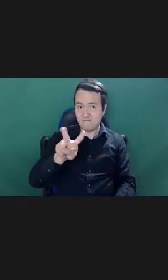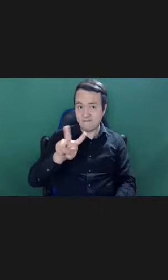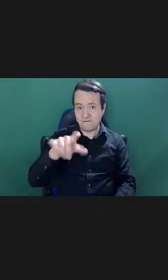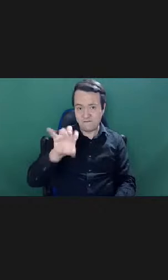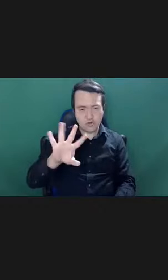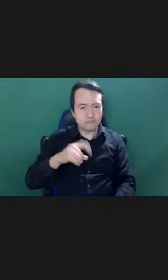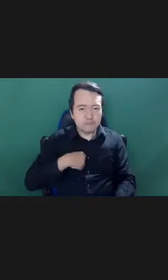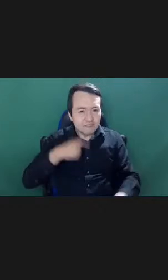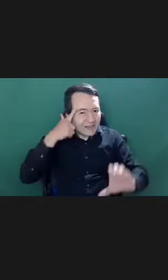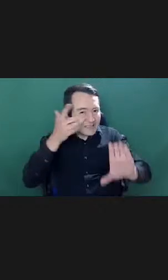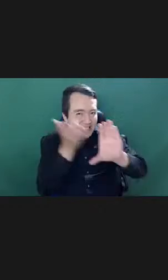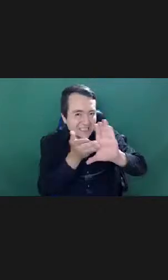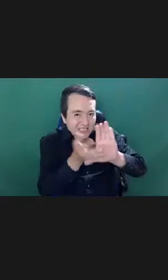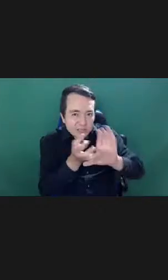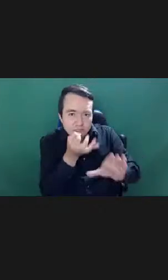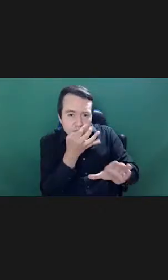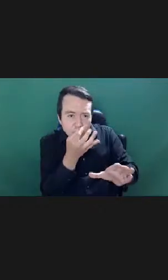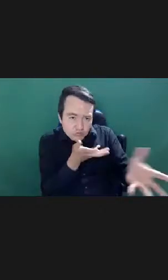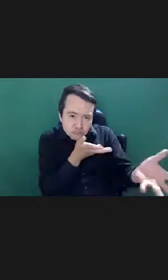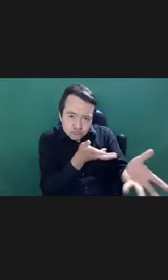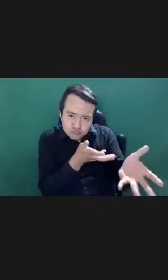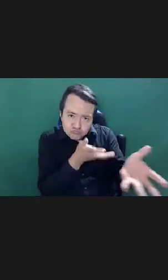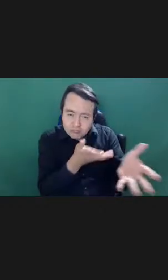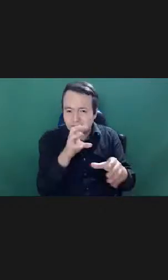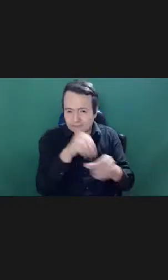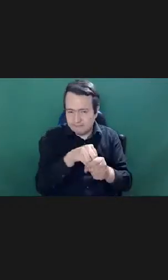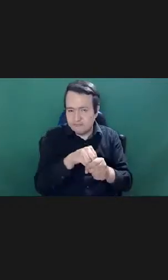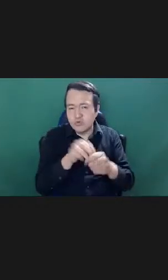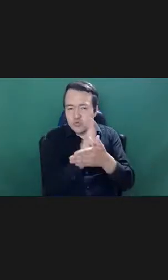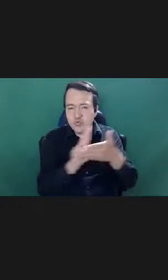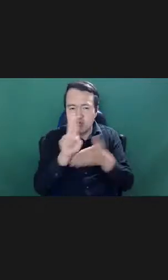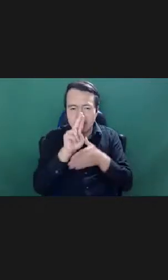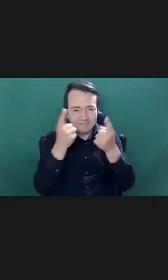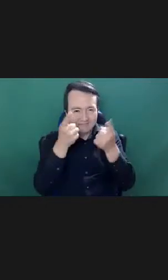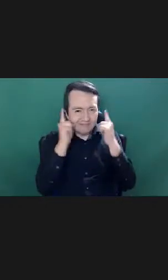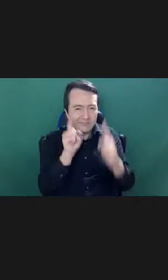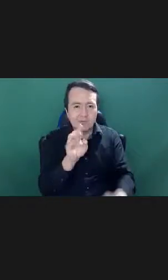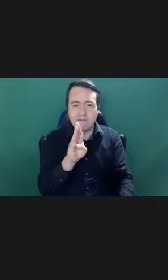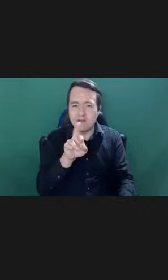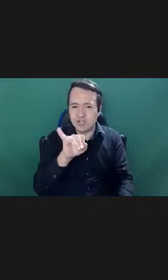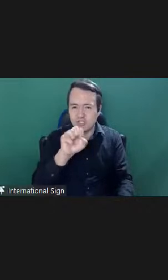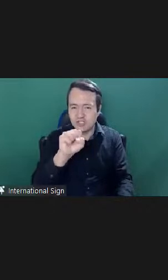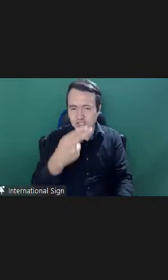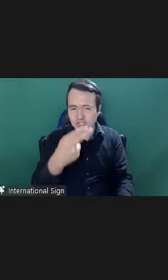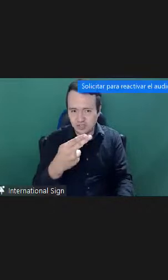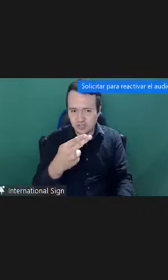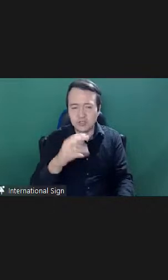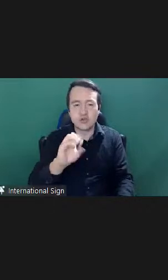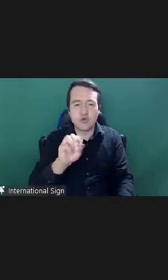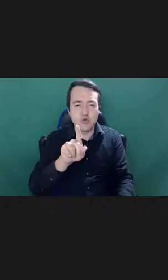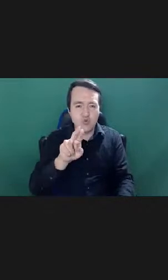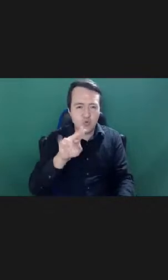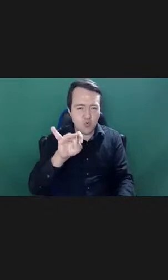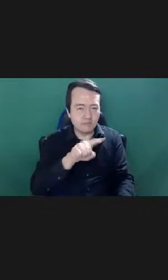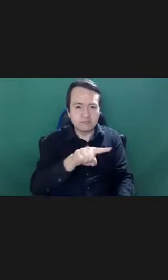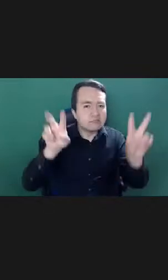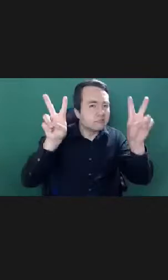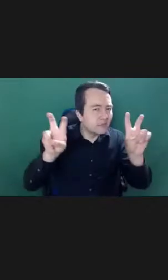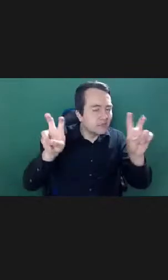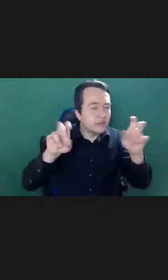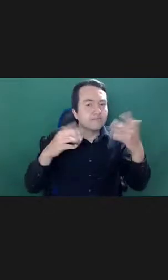about disease burden and investments in mental health in the Americas.